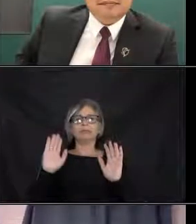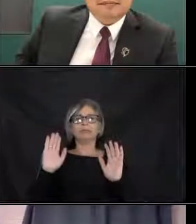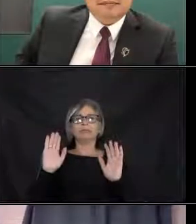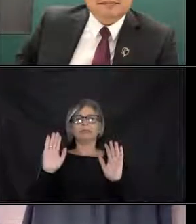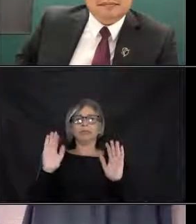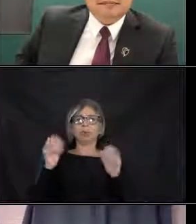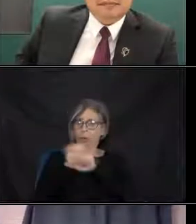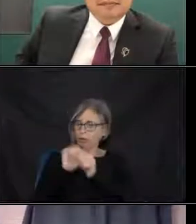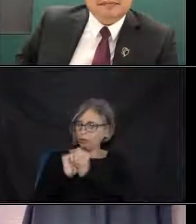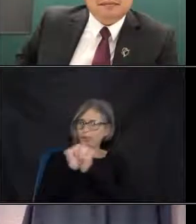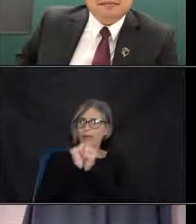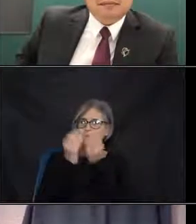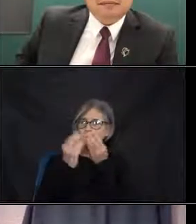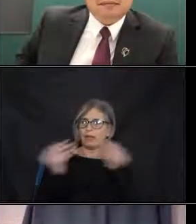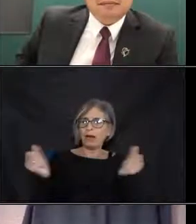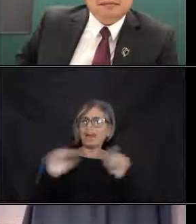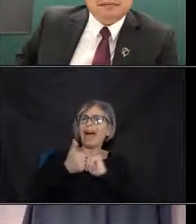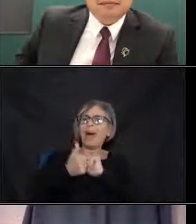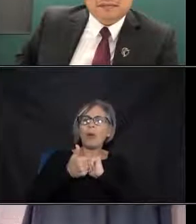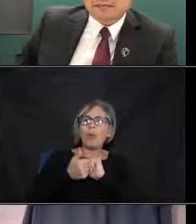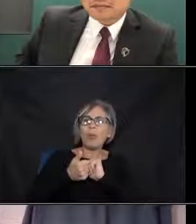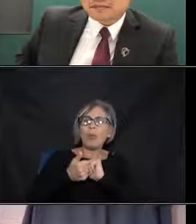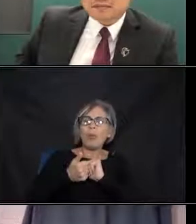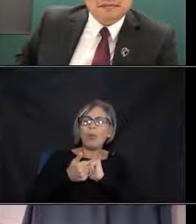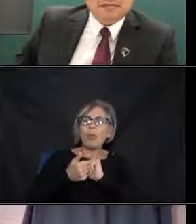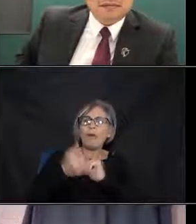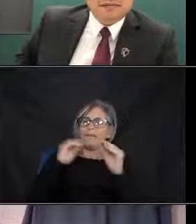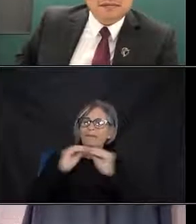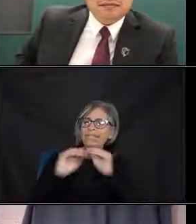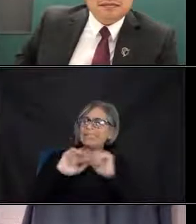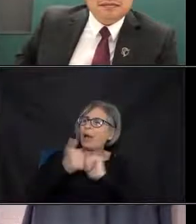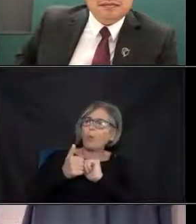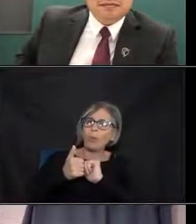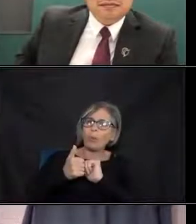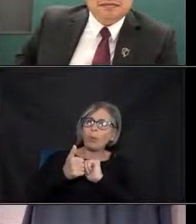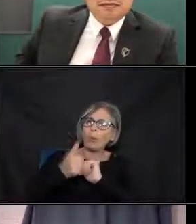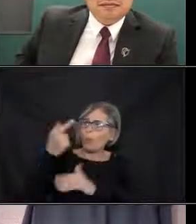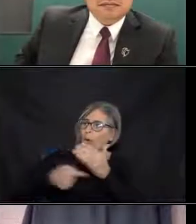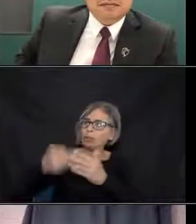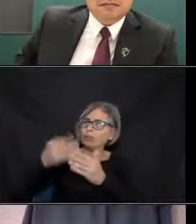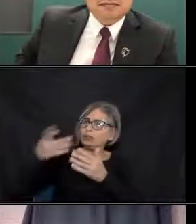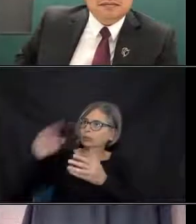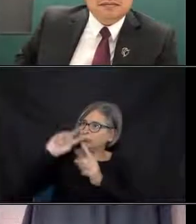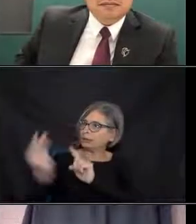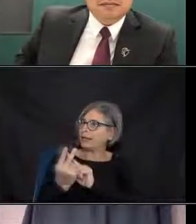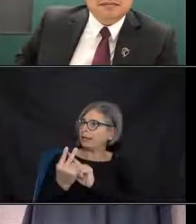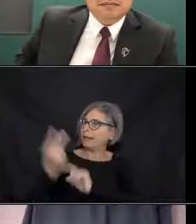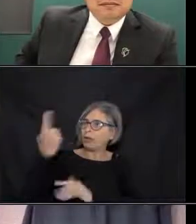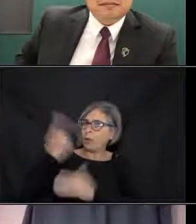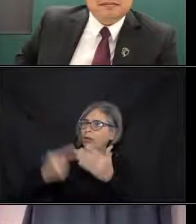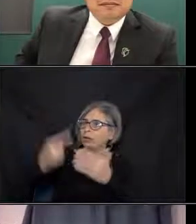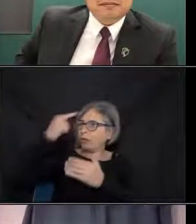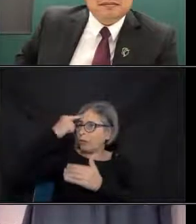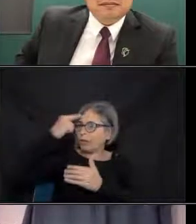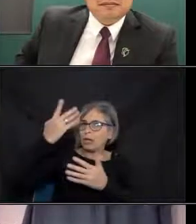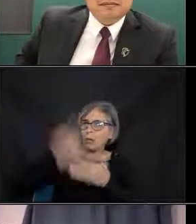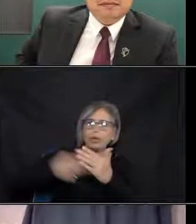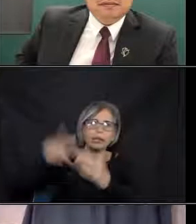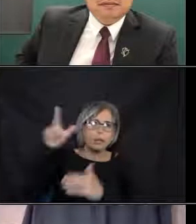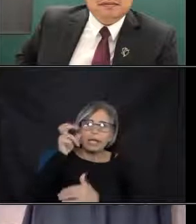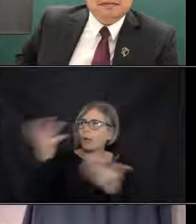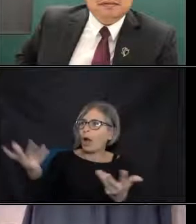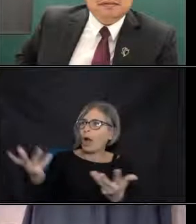let's work together to solve it. How can we, you know, fix it? What's your perspective? What are you hearing on the ground? And I think